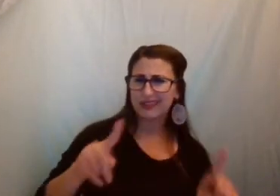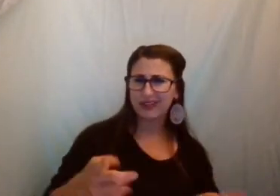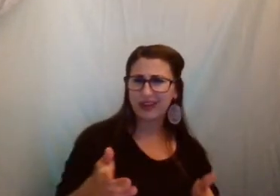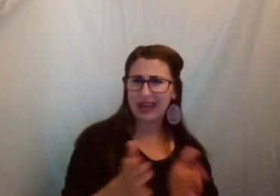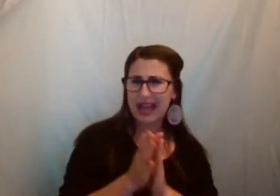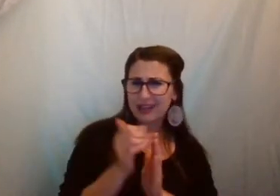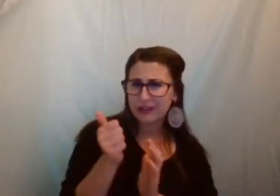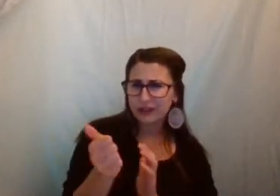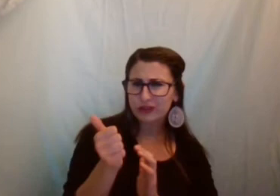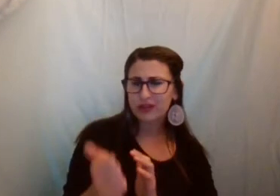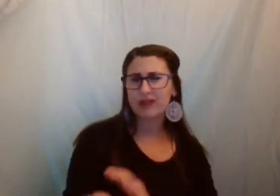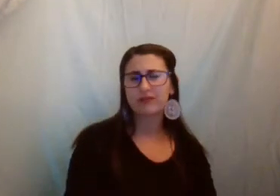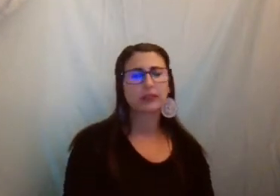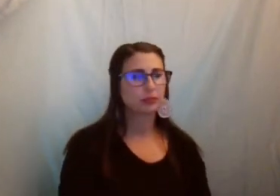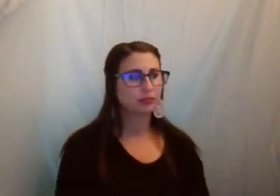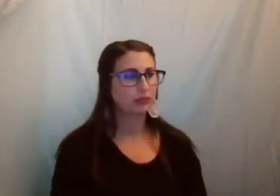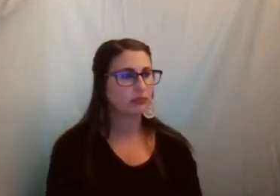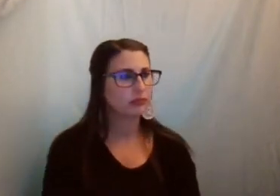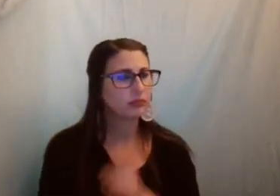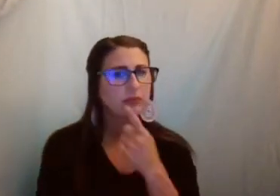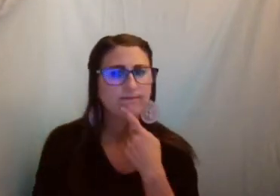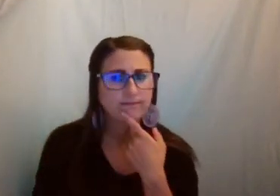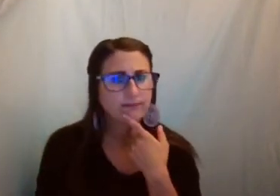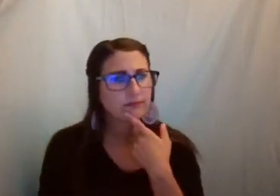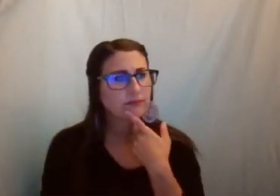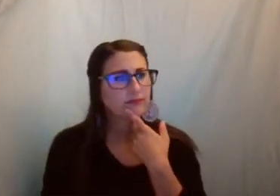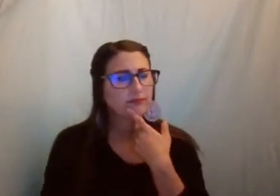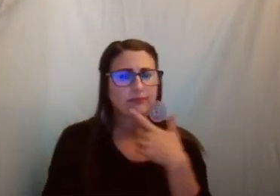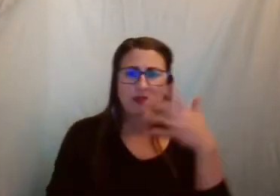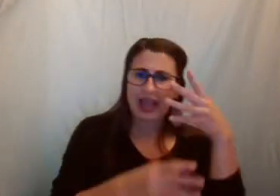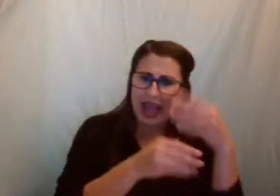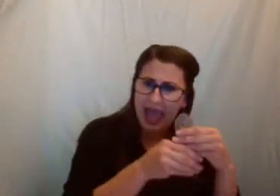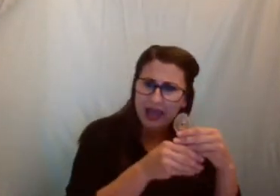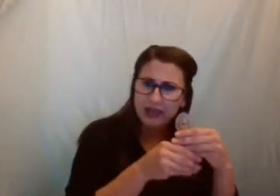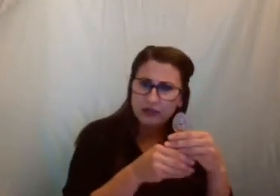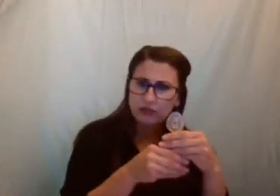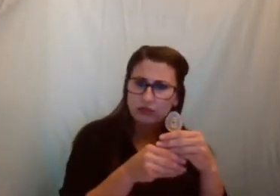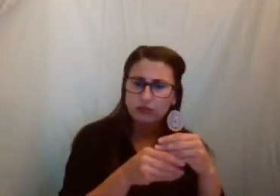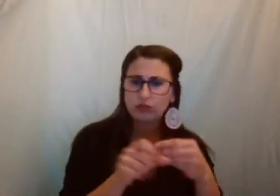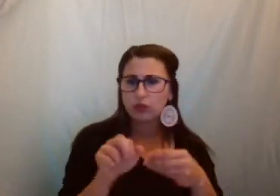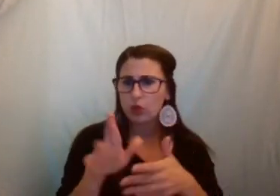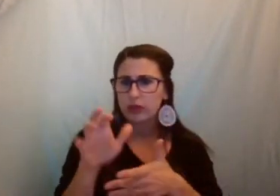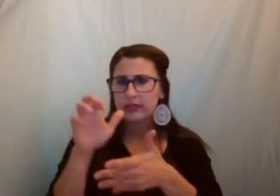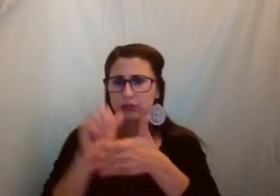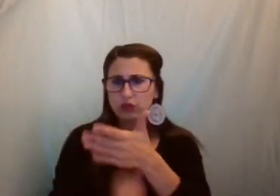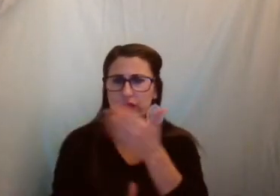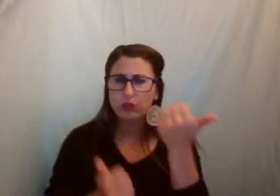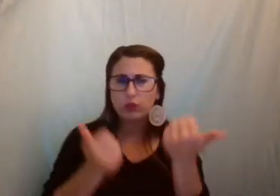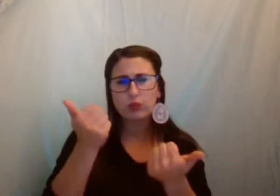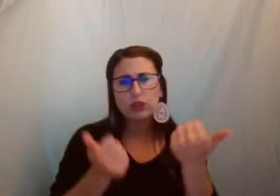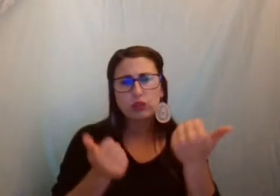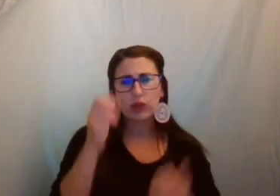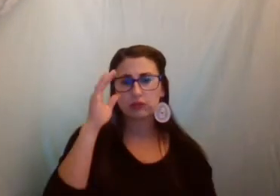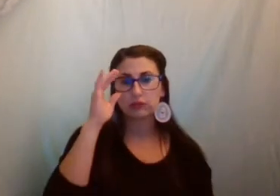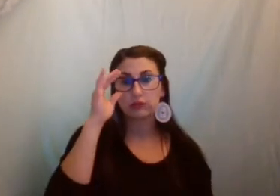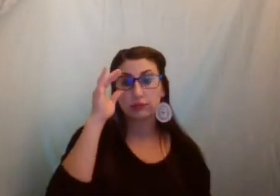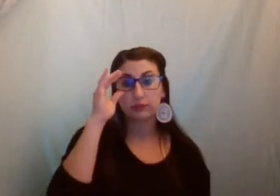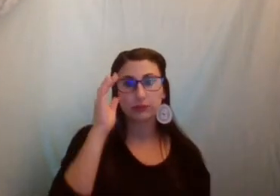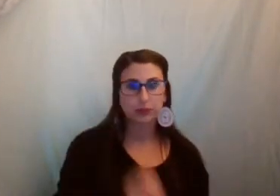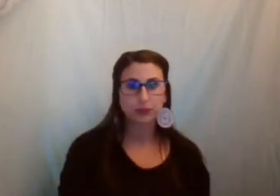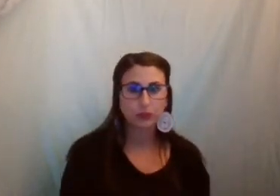or different? And then ask yourself, are we going to add or subtract